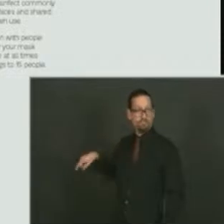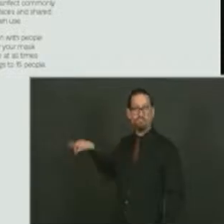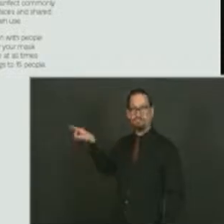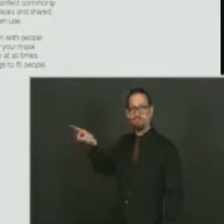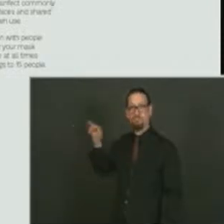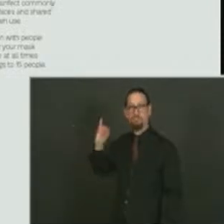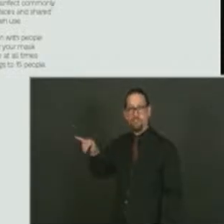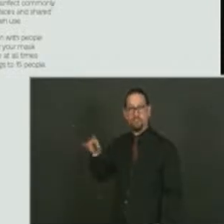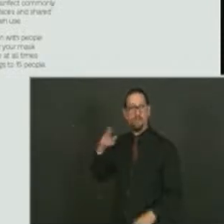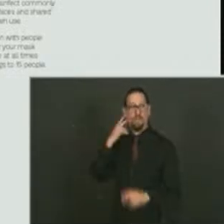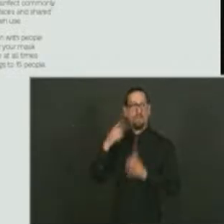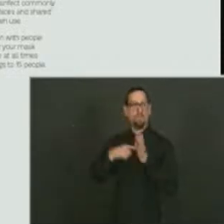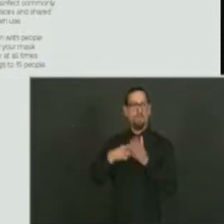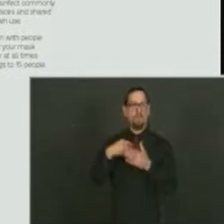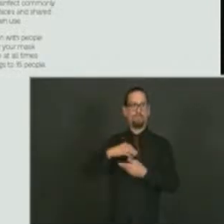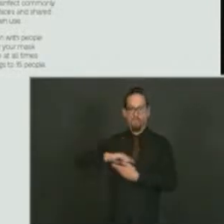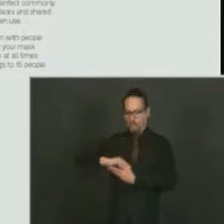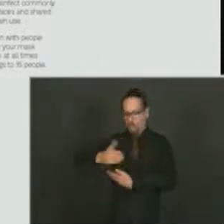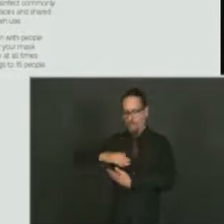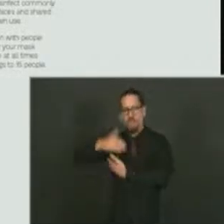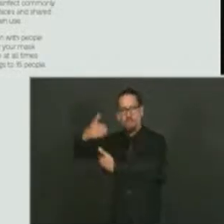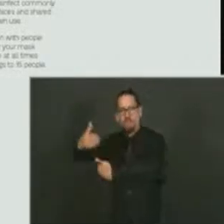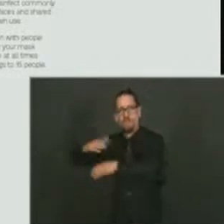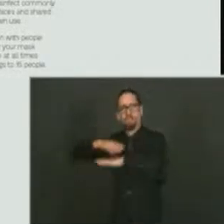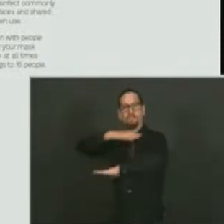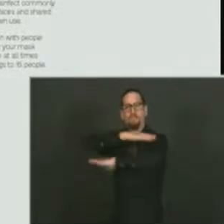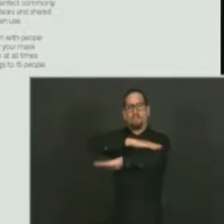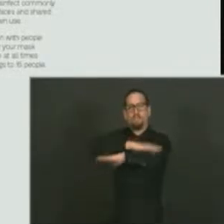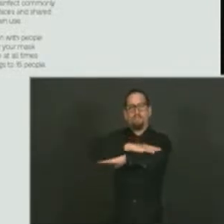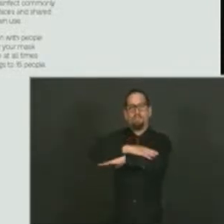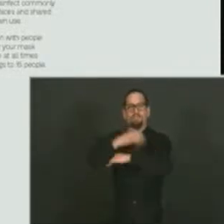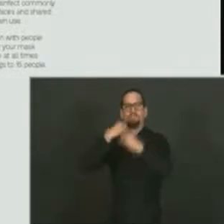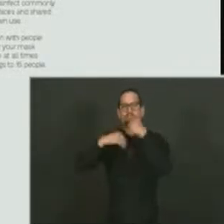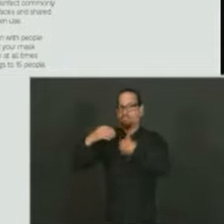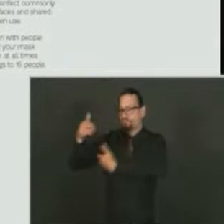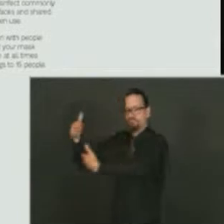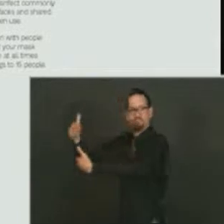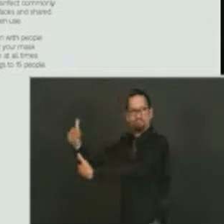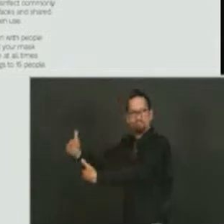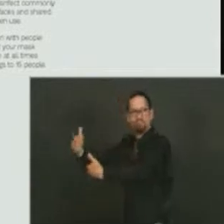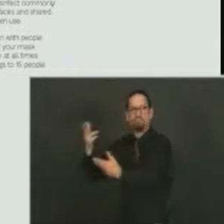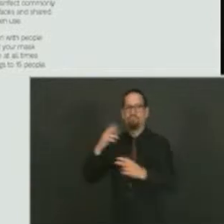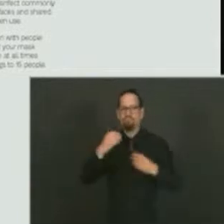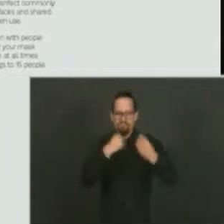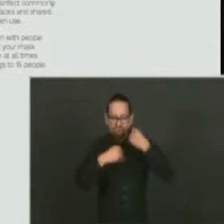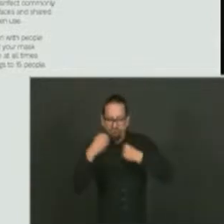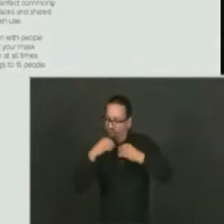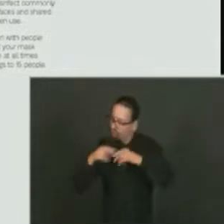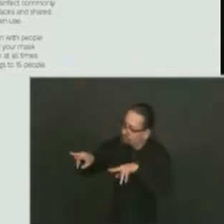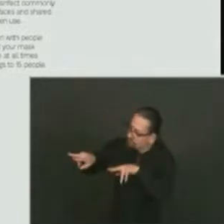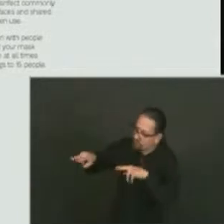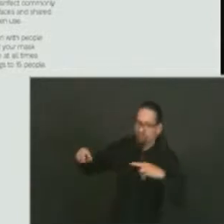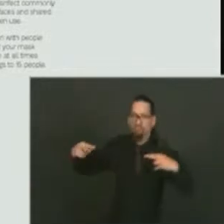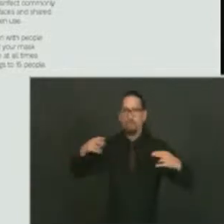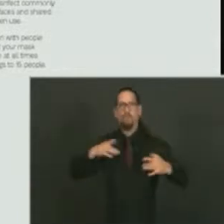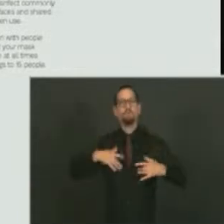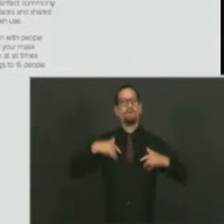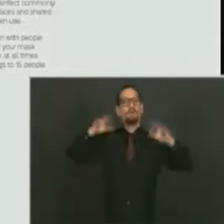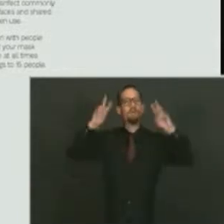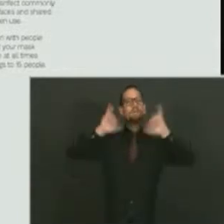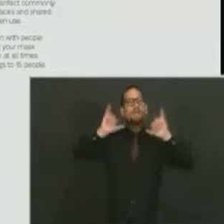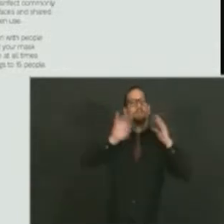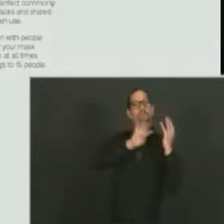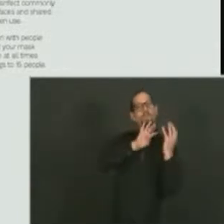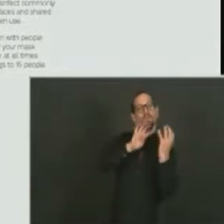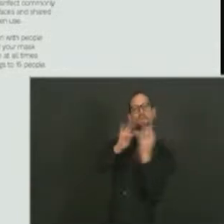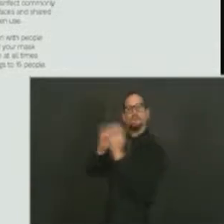virtually including their friends who aren't in the house with them. So over the past 7 months,